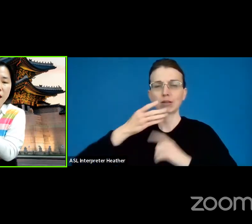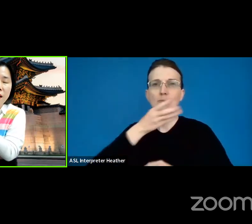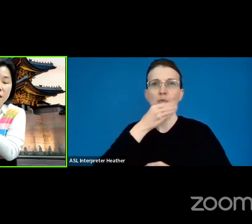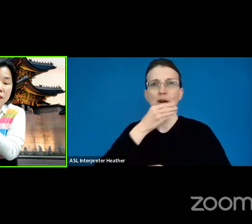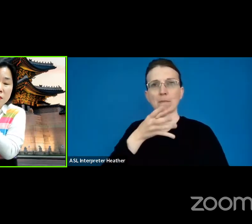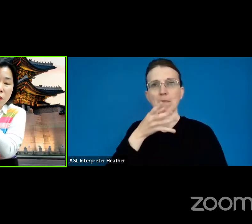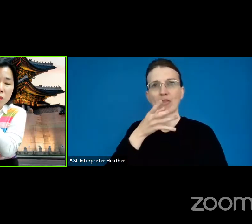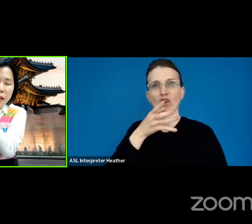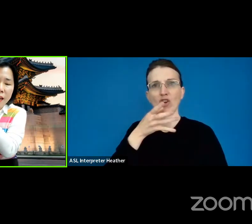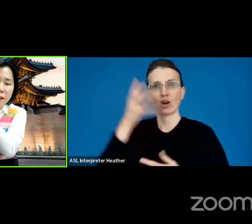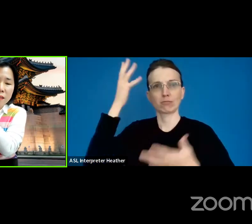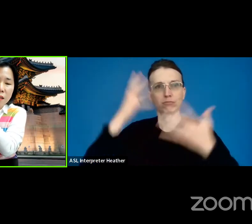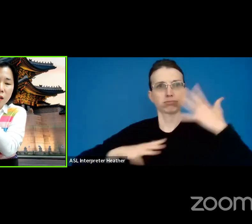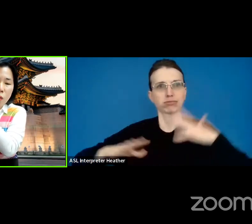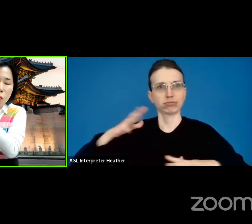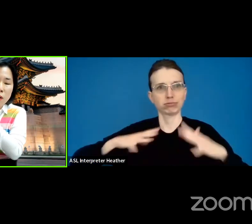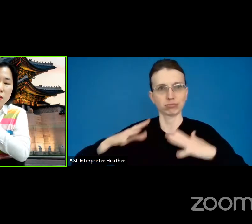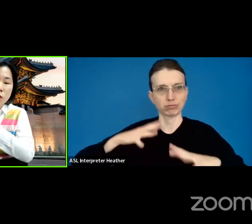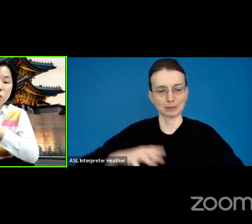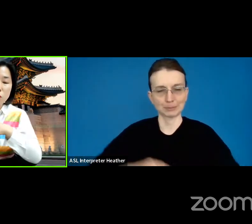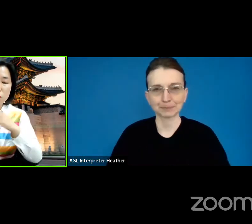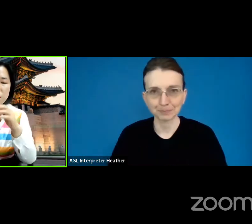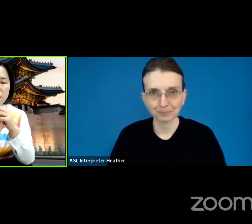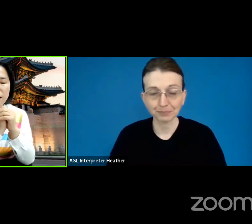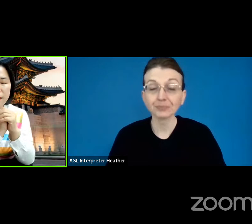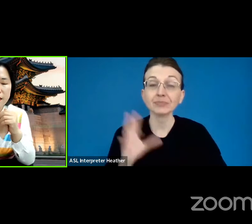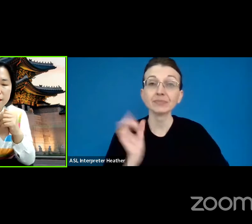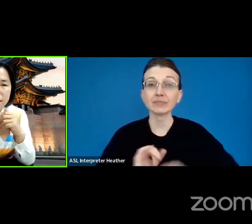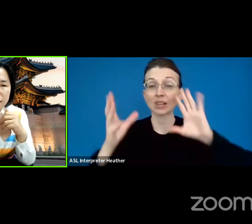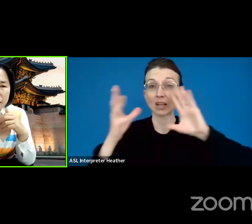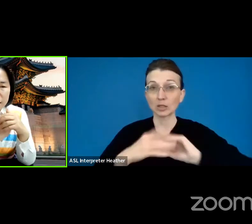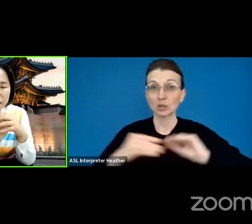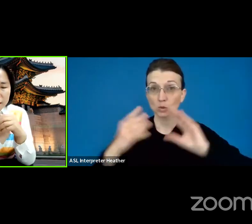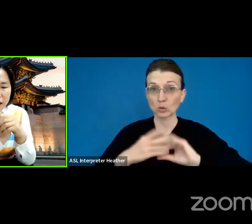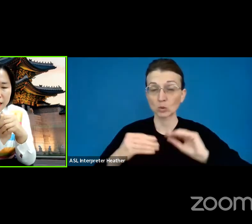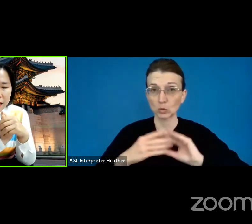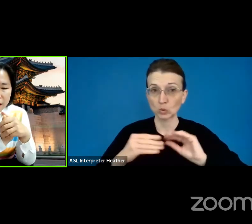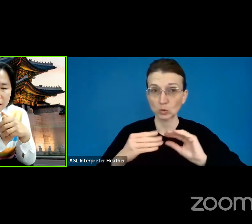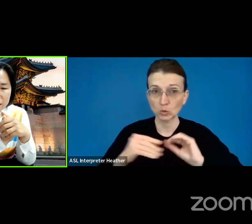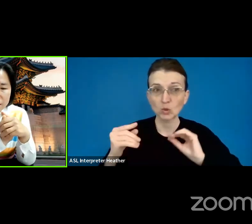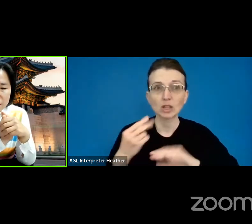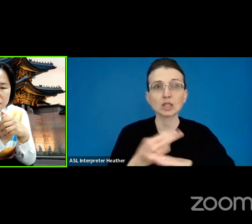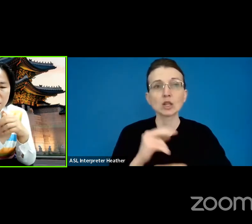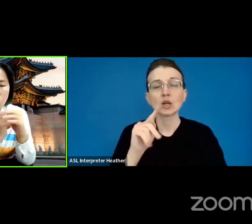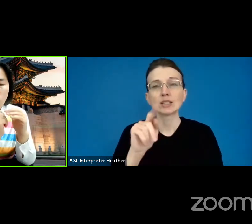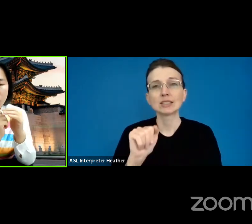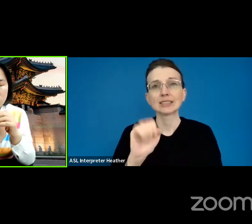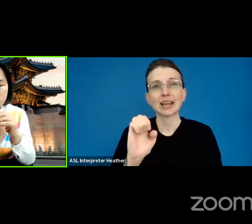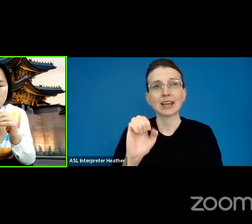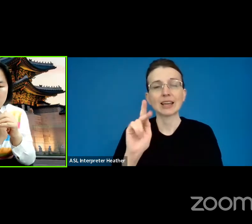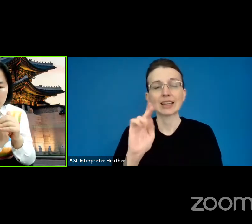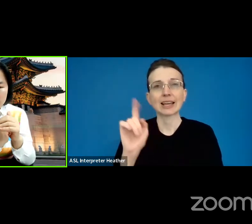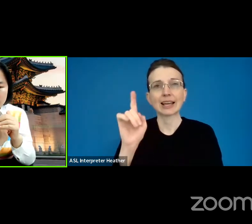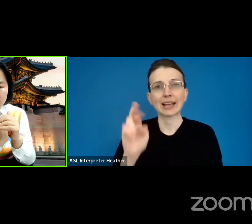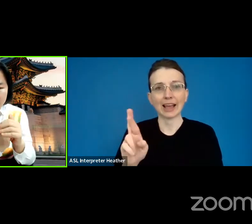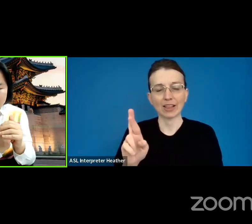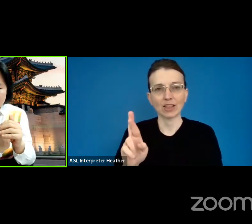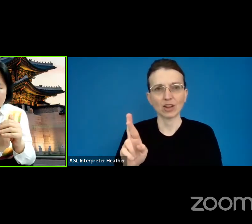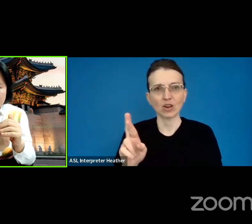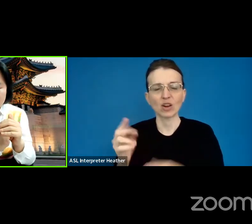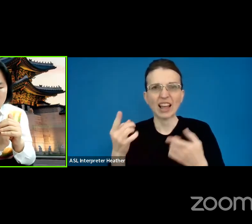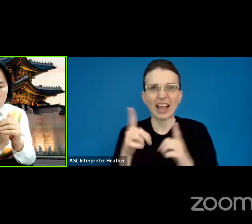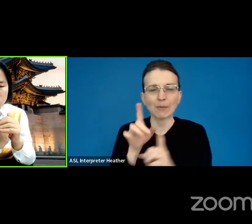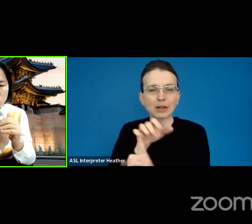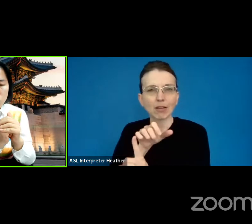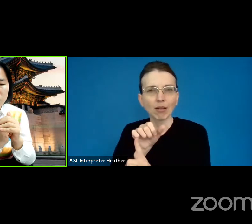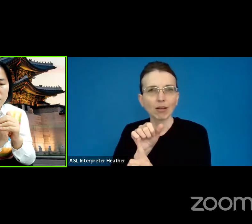folk tale was used in Ted Keller's When You Trap a